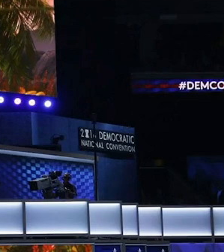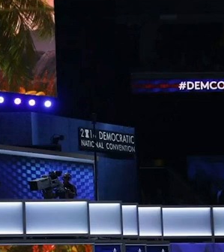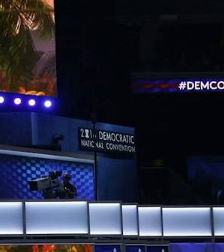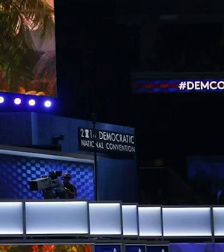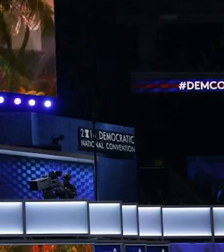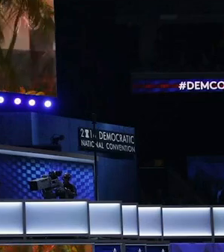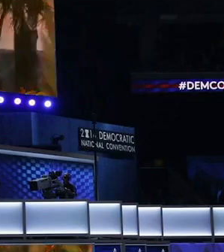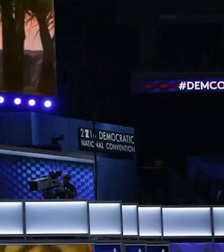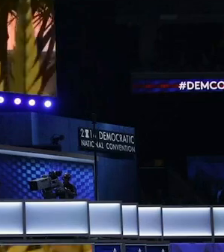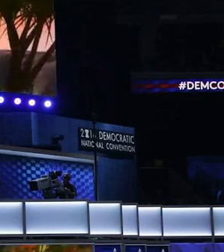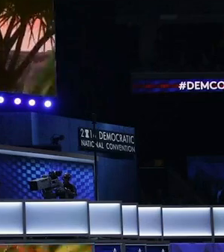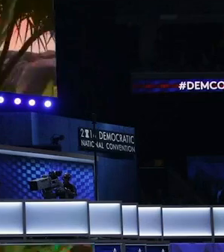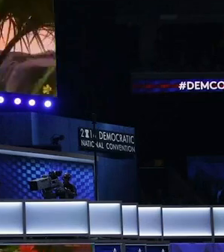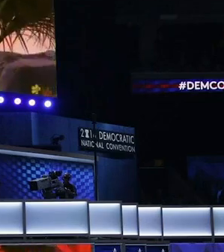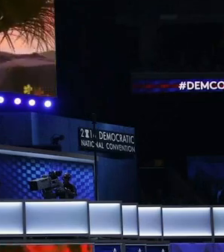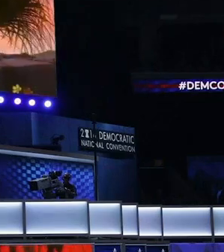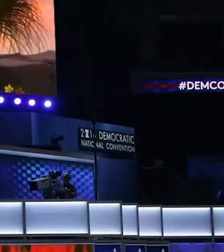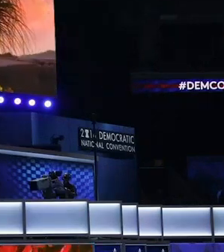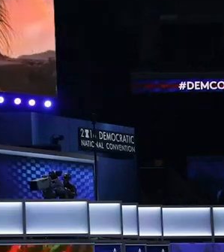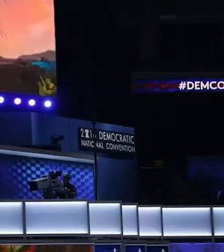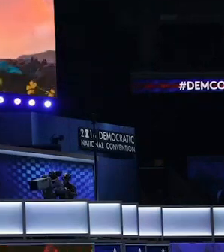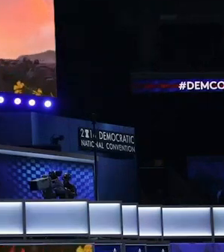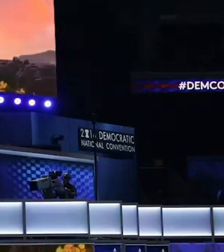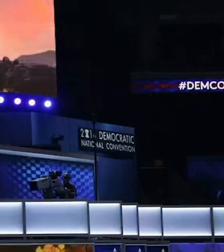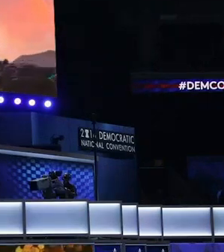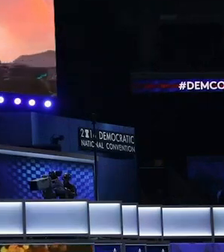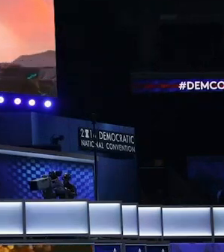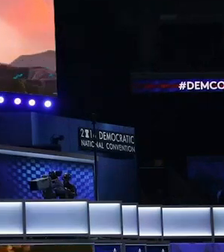a lovely day.